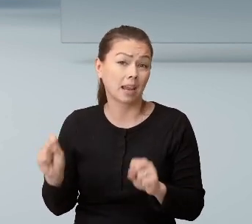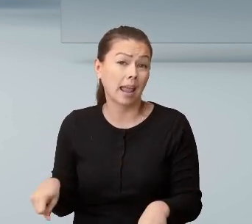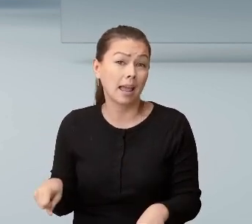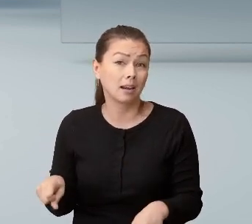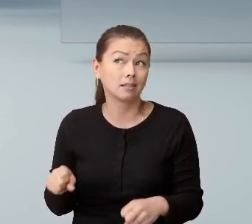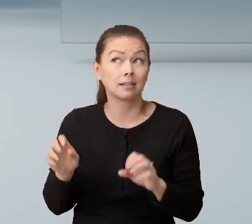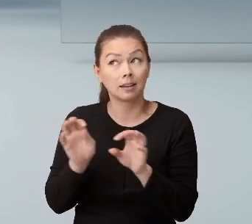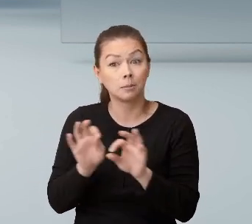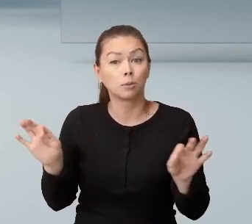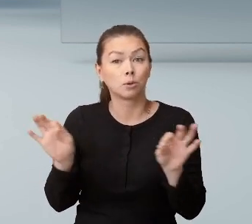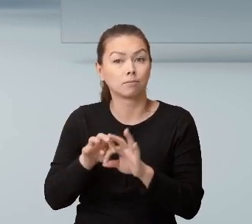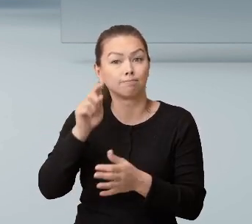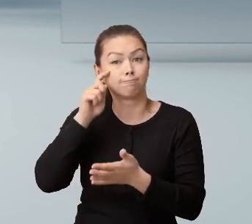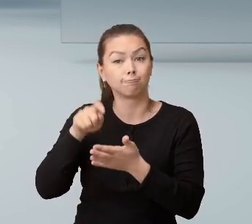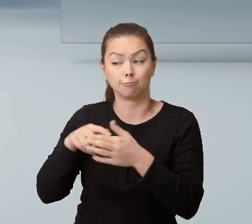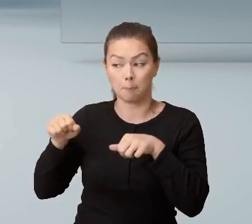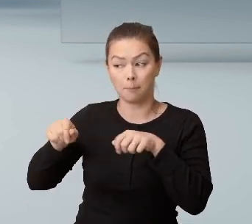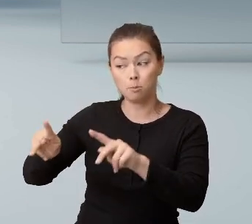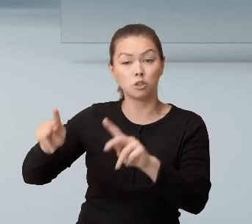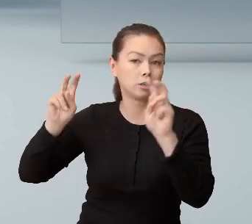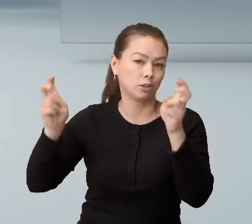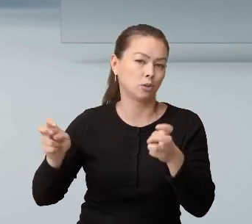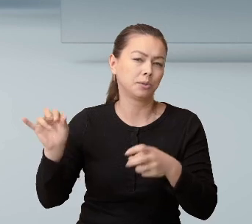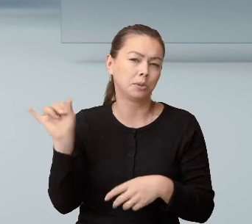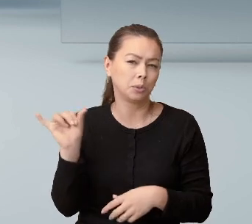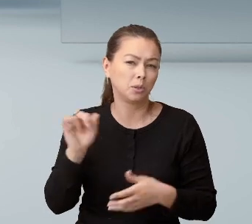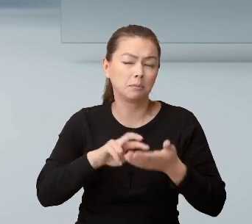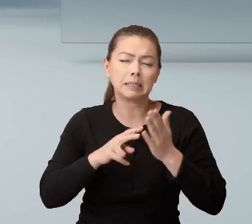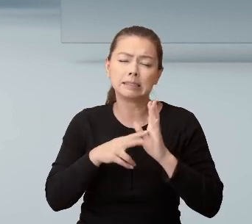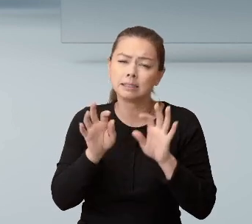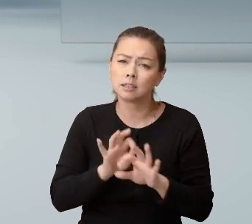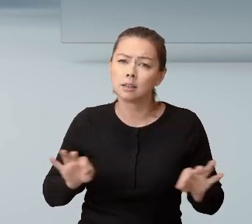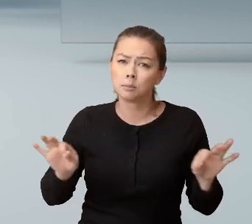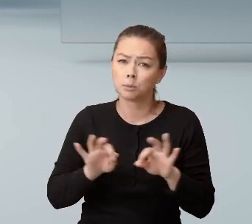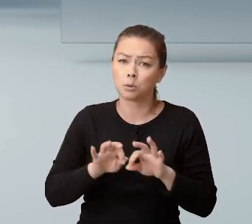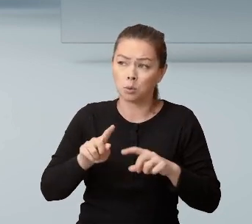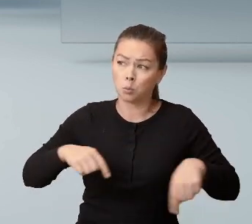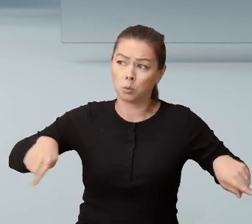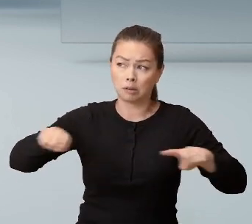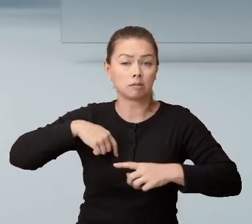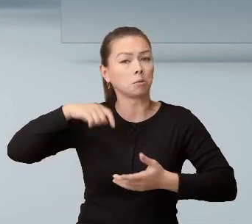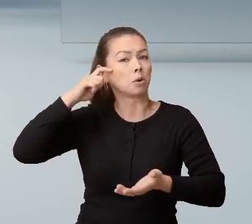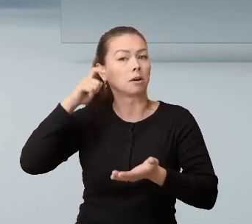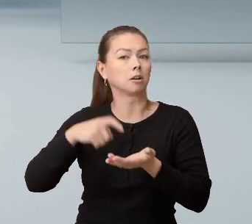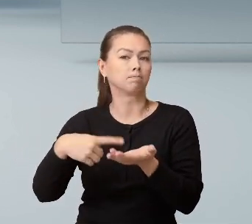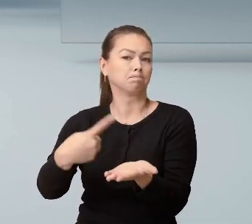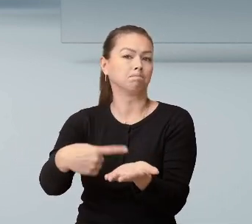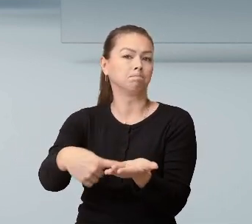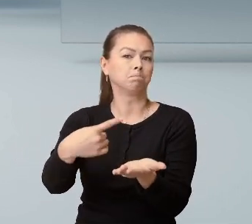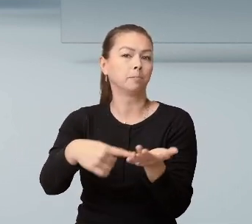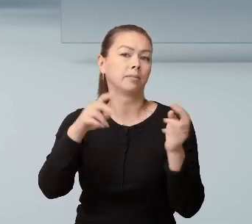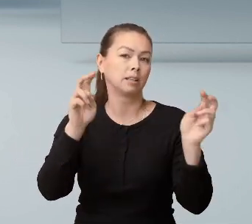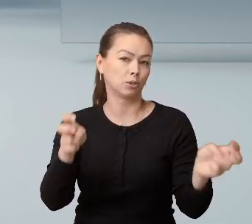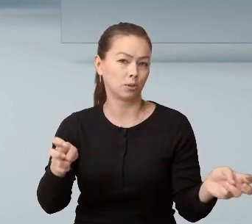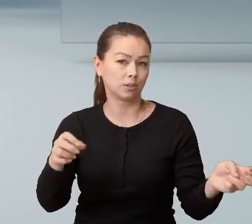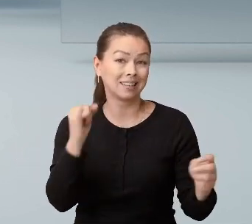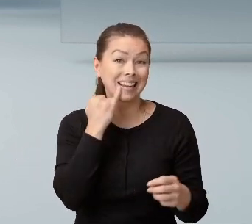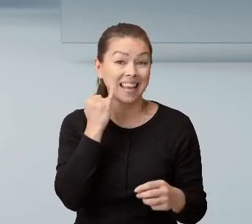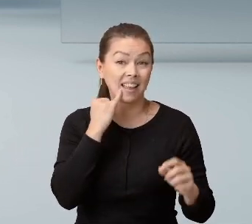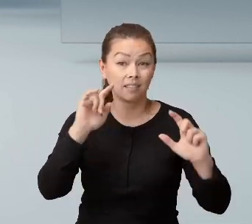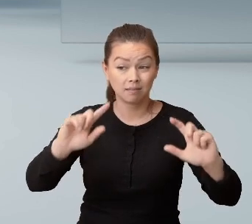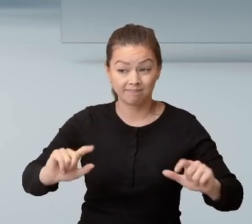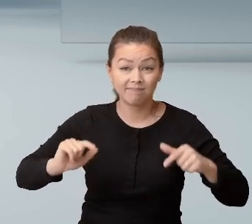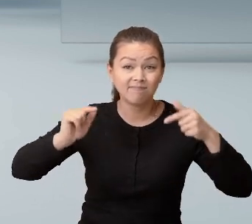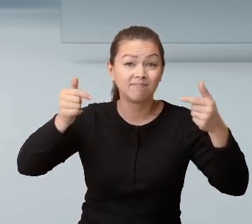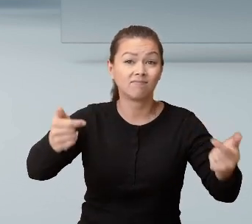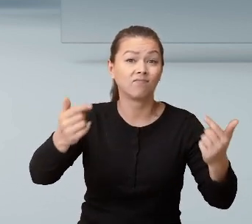I think it's pretty easy for us to kind of talk about and state the issues. You've heard quite a few there. And I'm sure if we open the floor to everyone